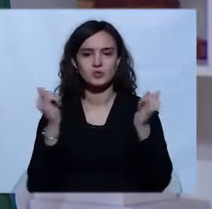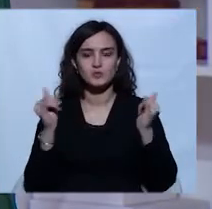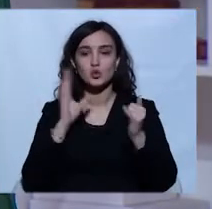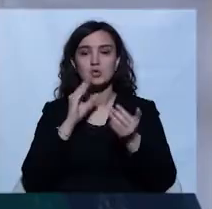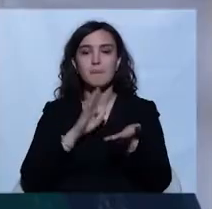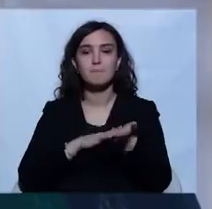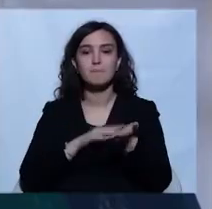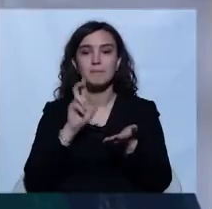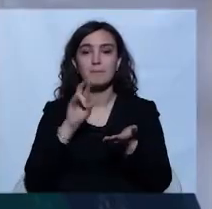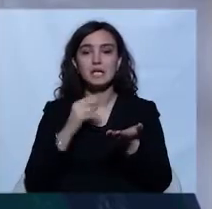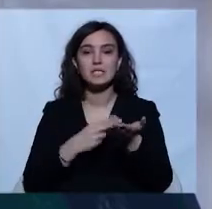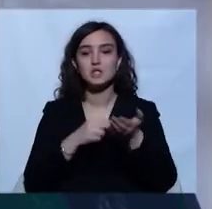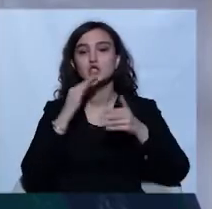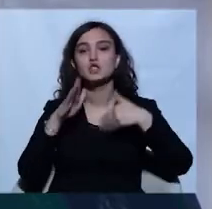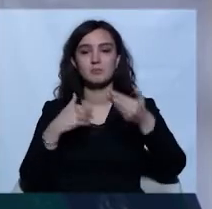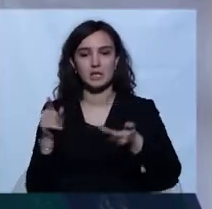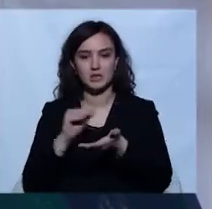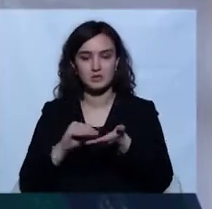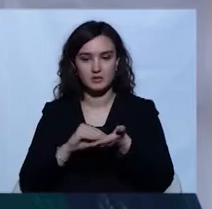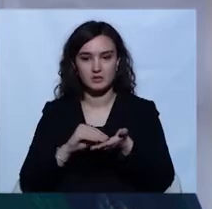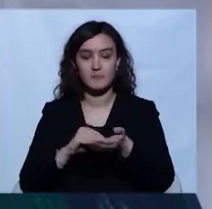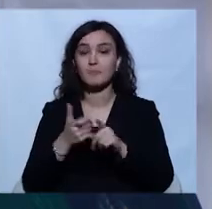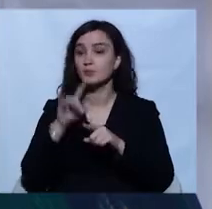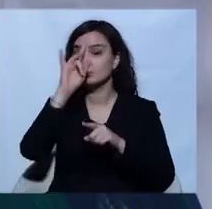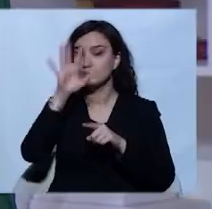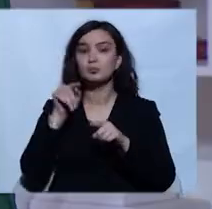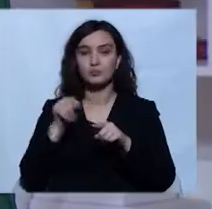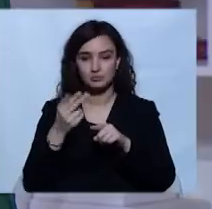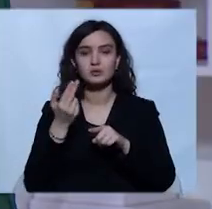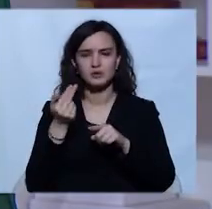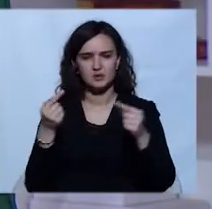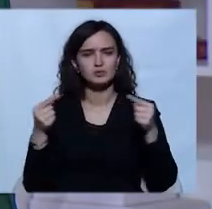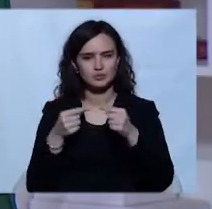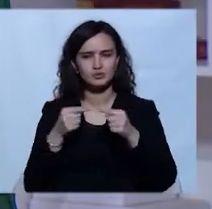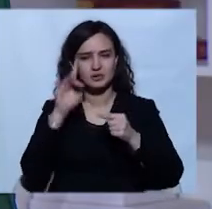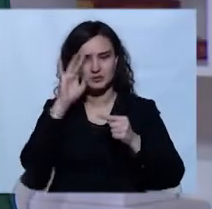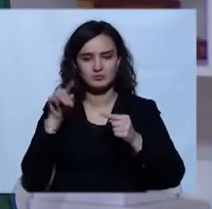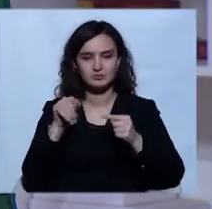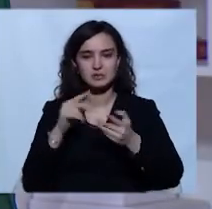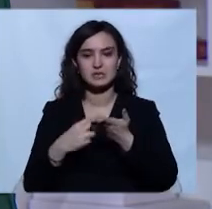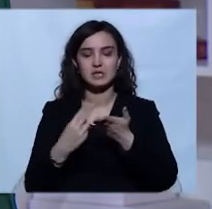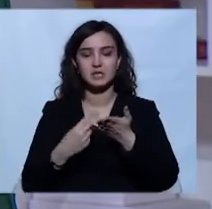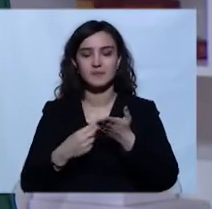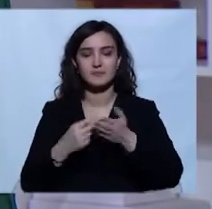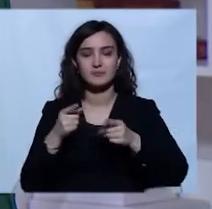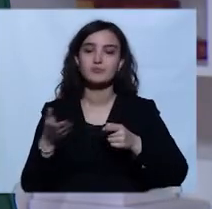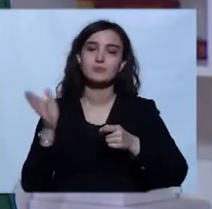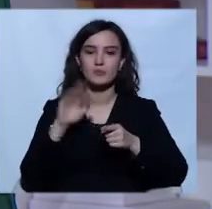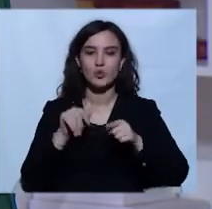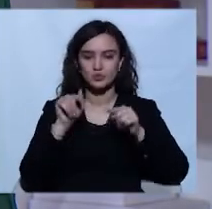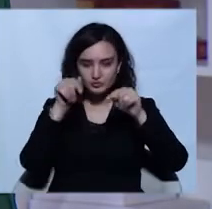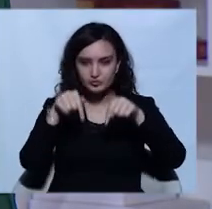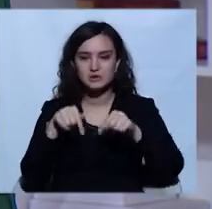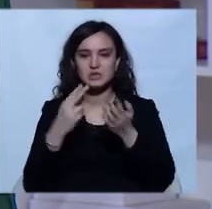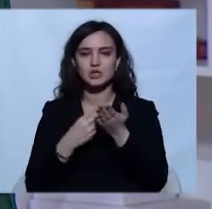Bible. Wow, that would make it one of the most popular books ever written. Definitely, it really is. So let's get into it